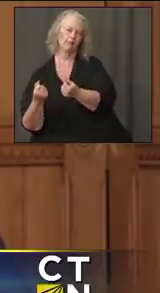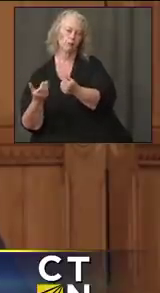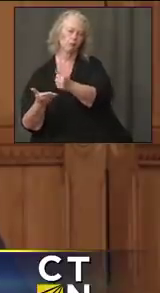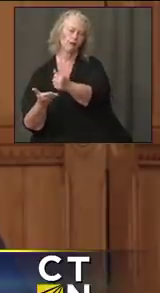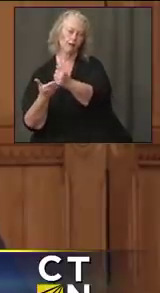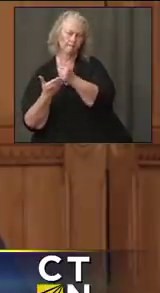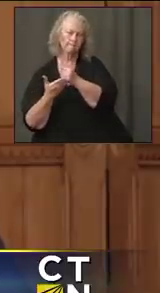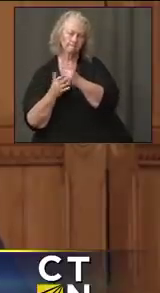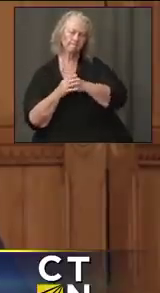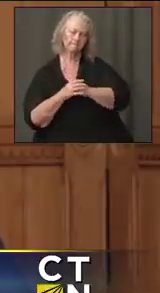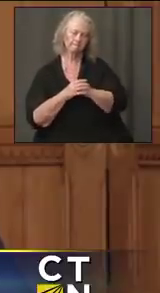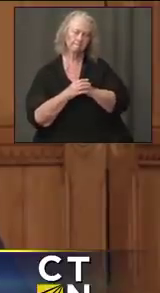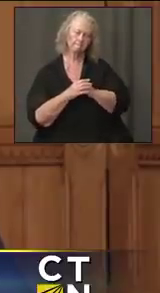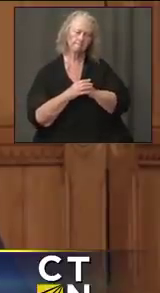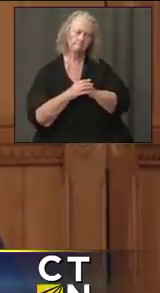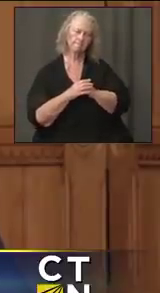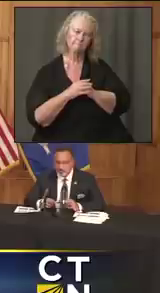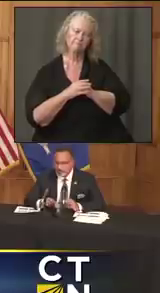teachers.